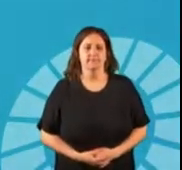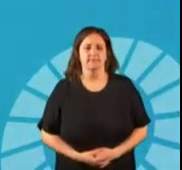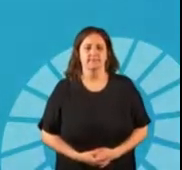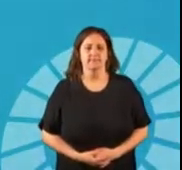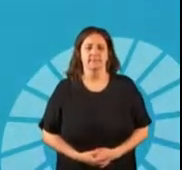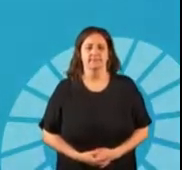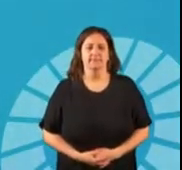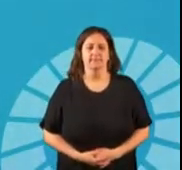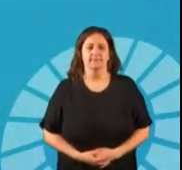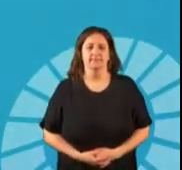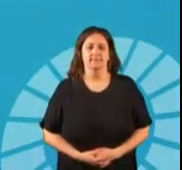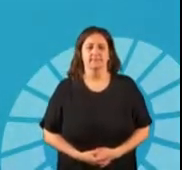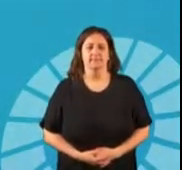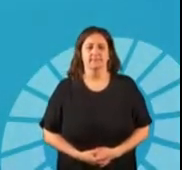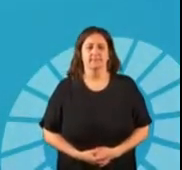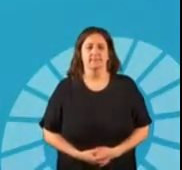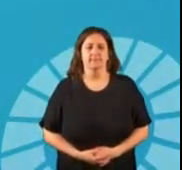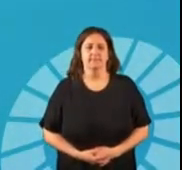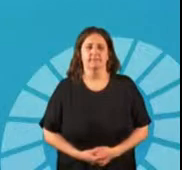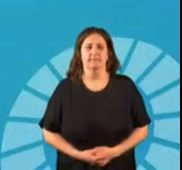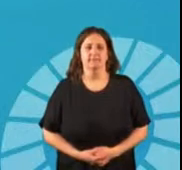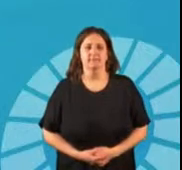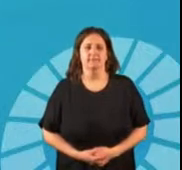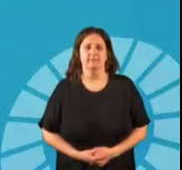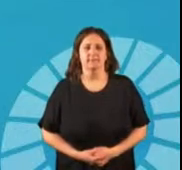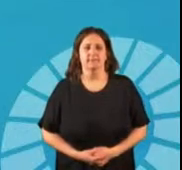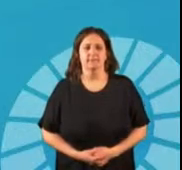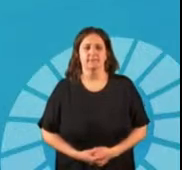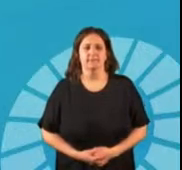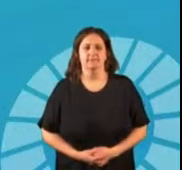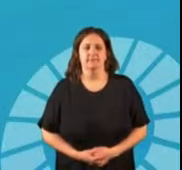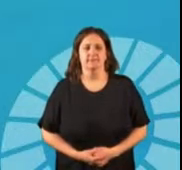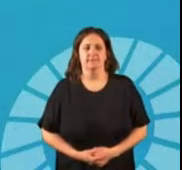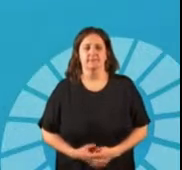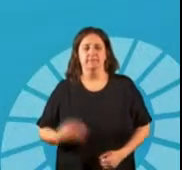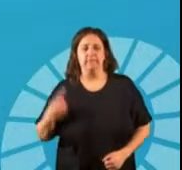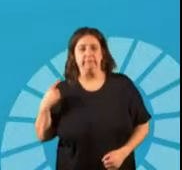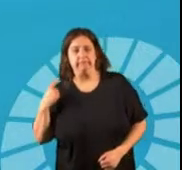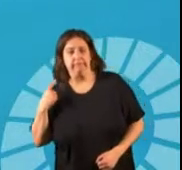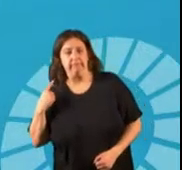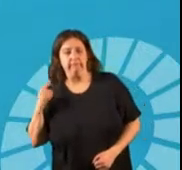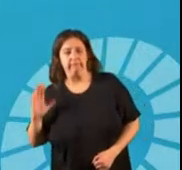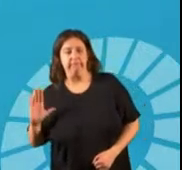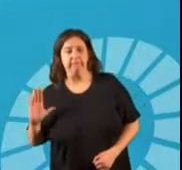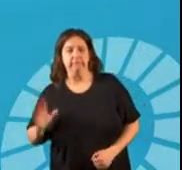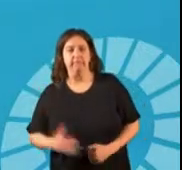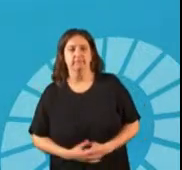feminist leaders and movements, which we were also part of that working group, we're adding